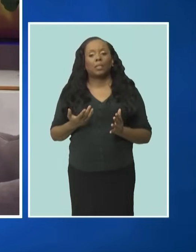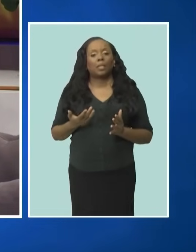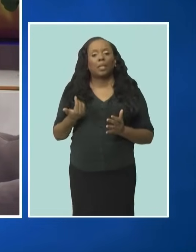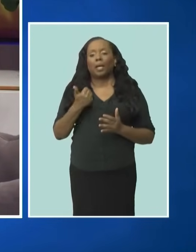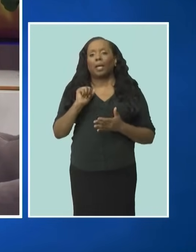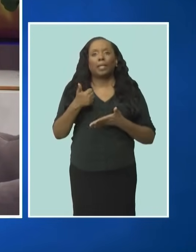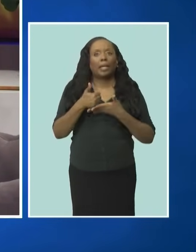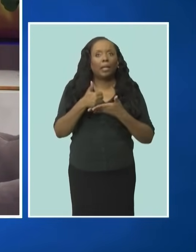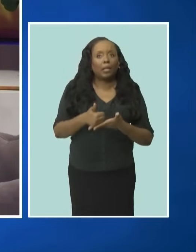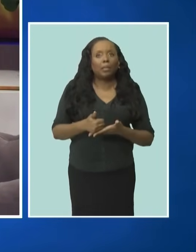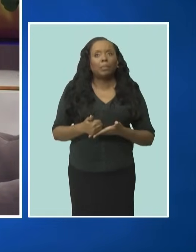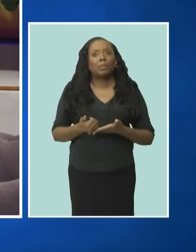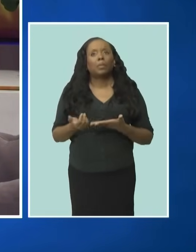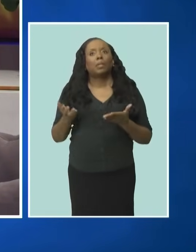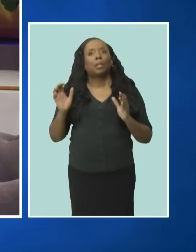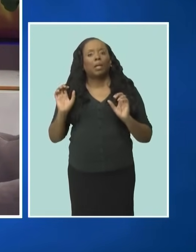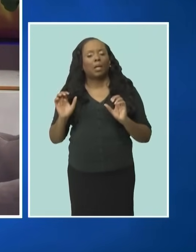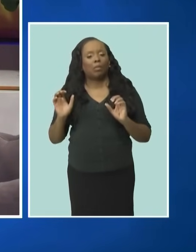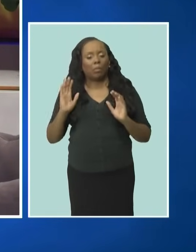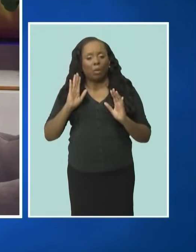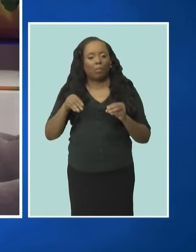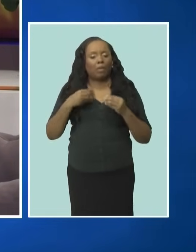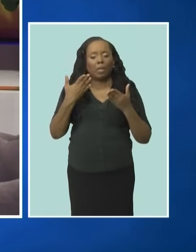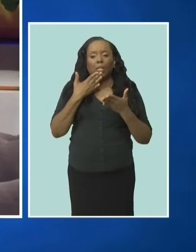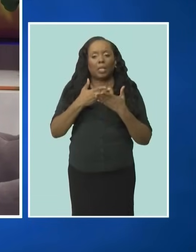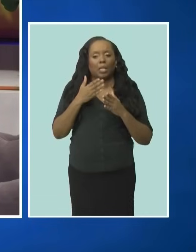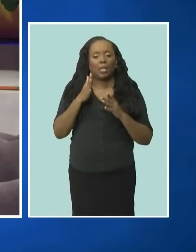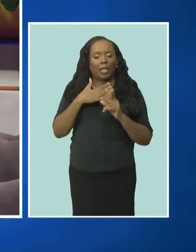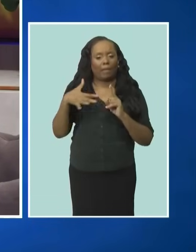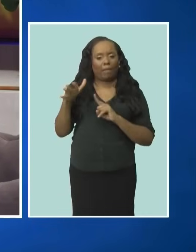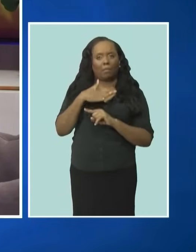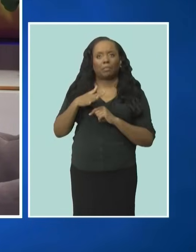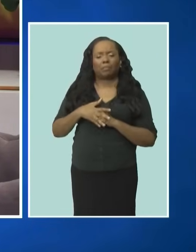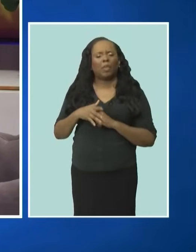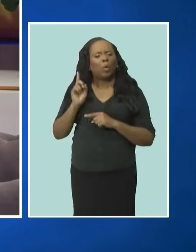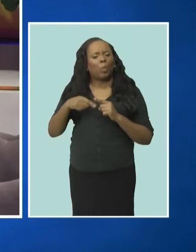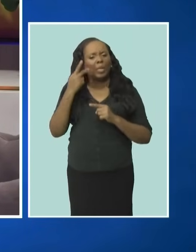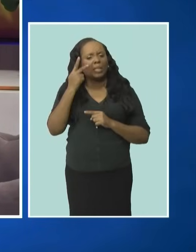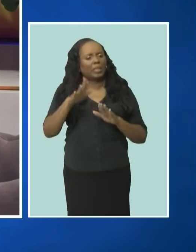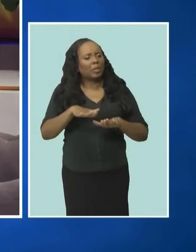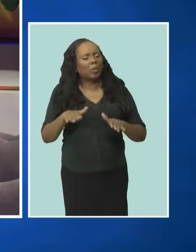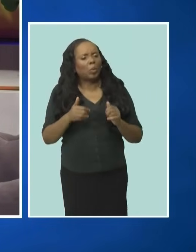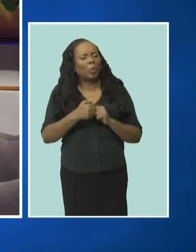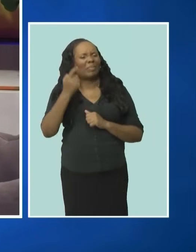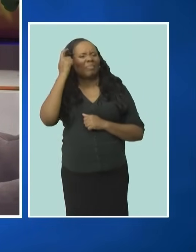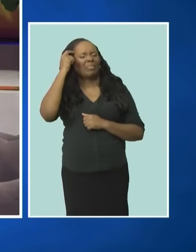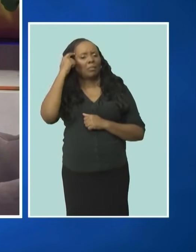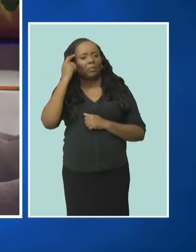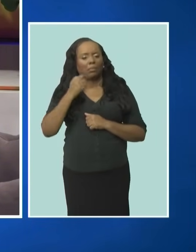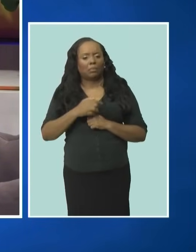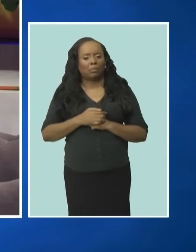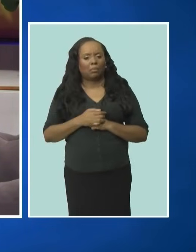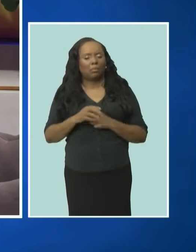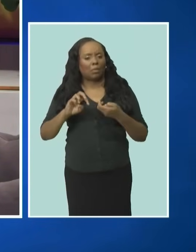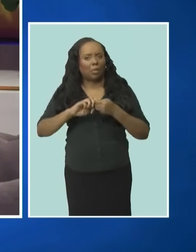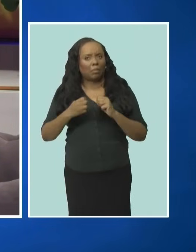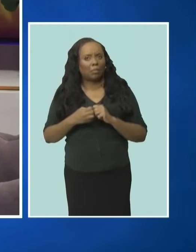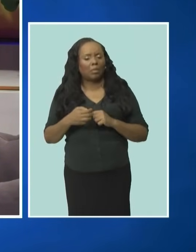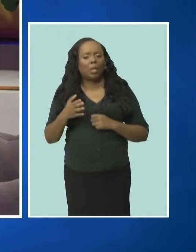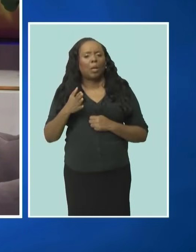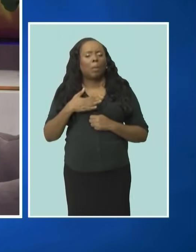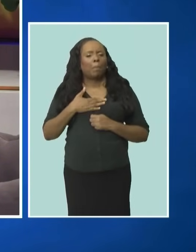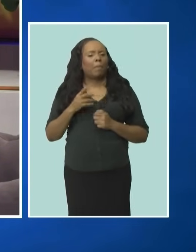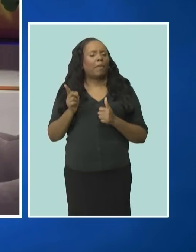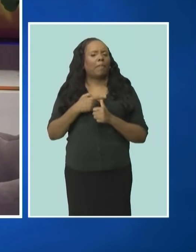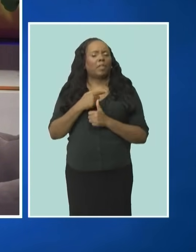environment. So when I see children and adolescents who present with mental health issues or psychological issues, my first aim